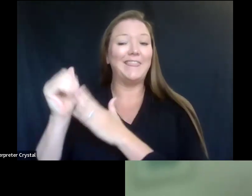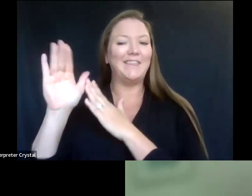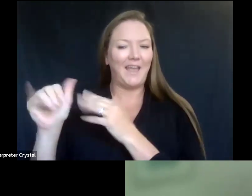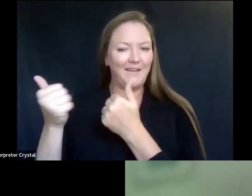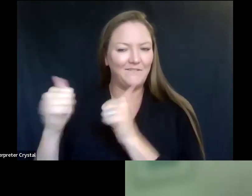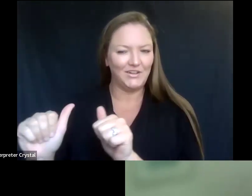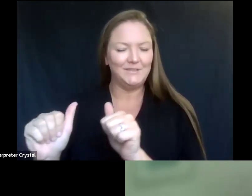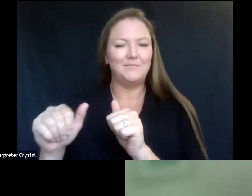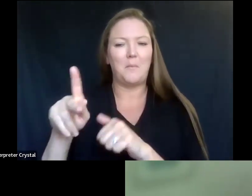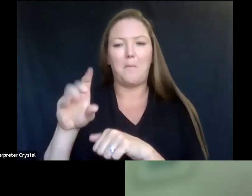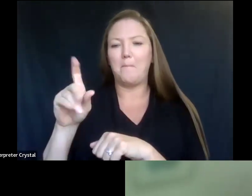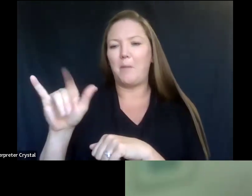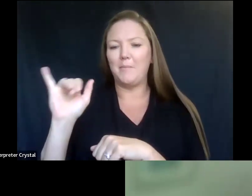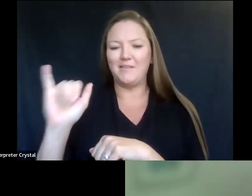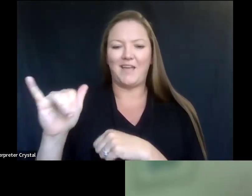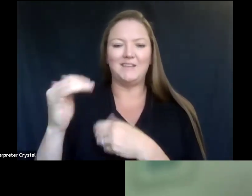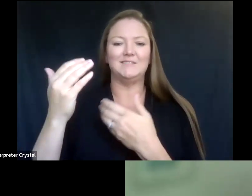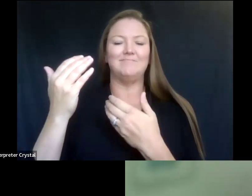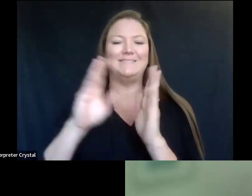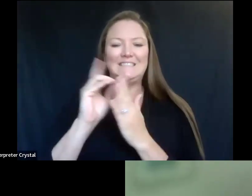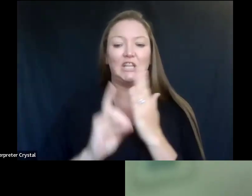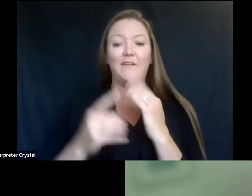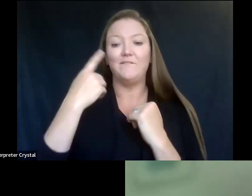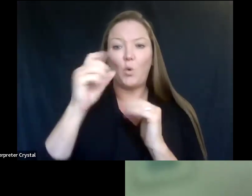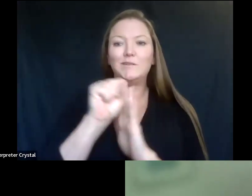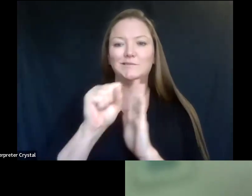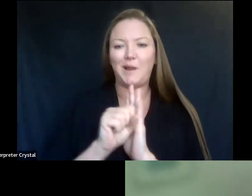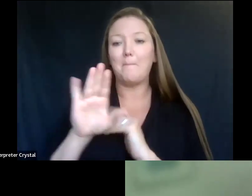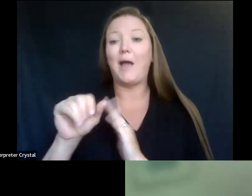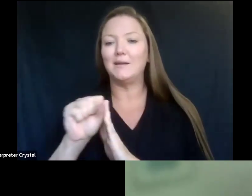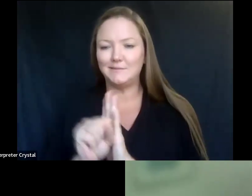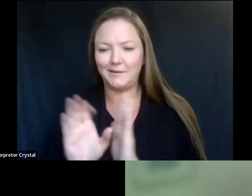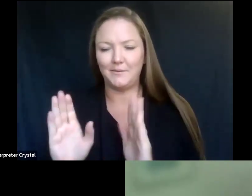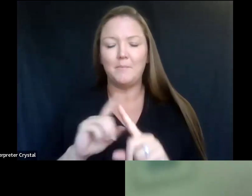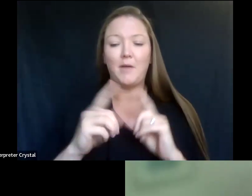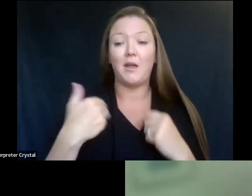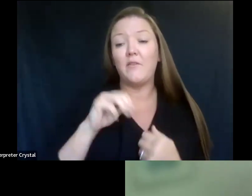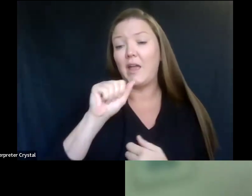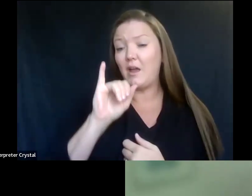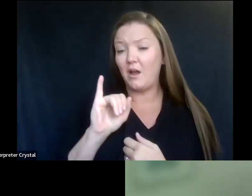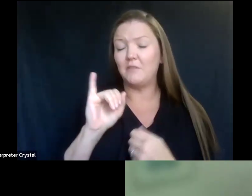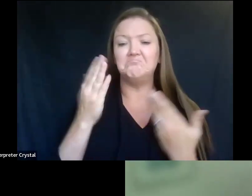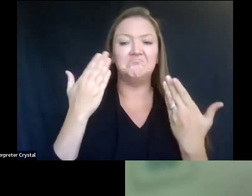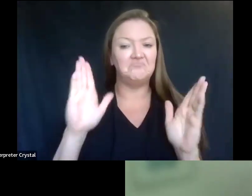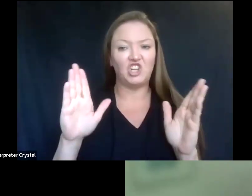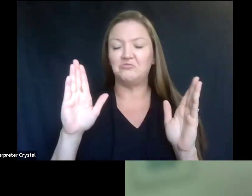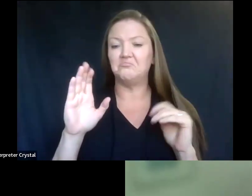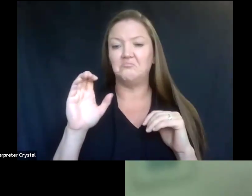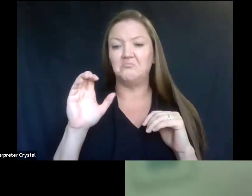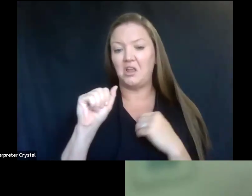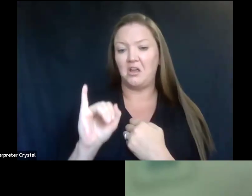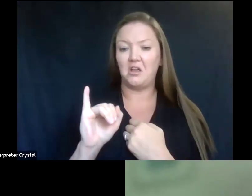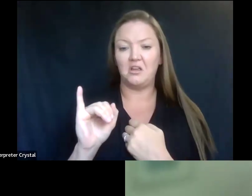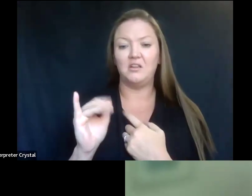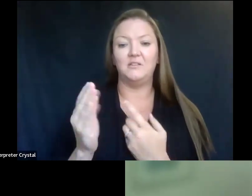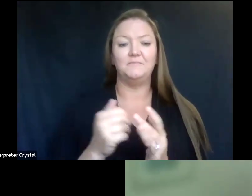That's designed for state by state. But the idea here is that, there's AI or artificial intelligence and Gen AI that we've